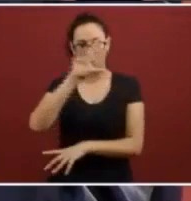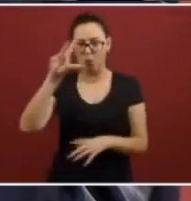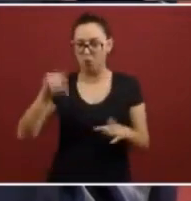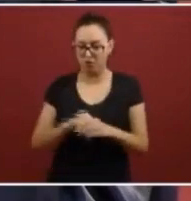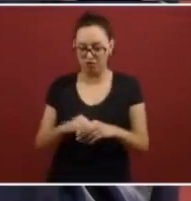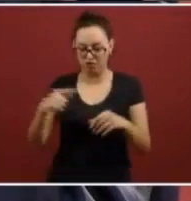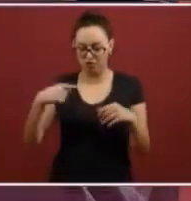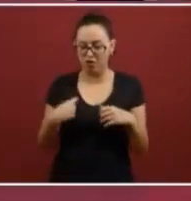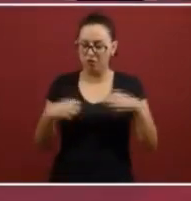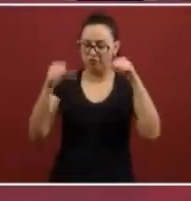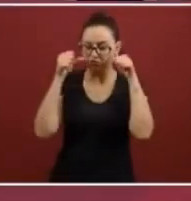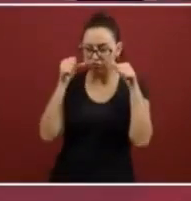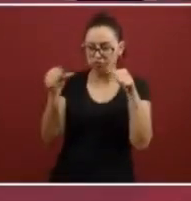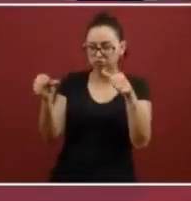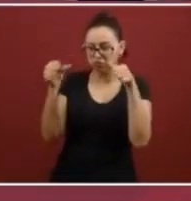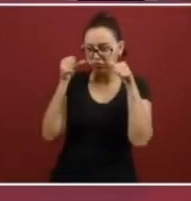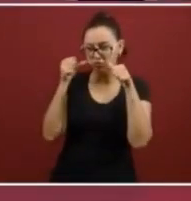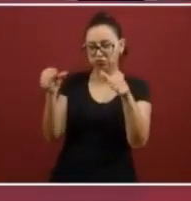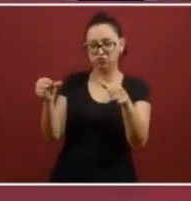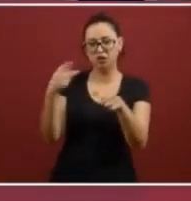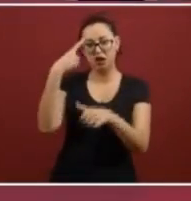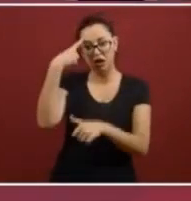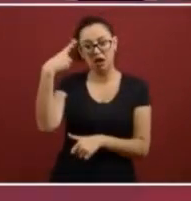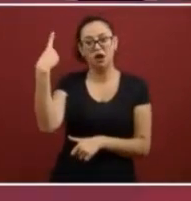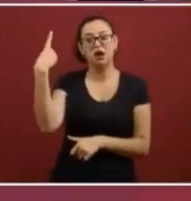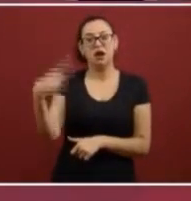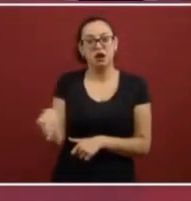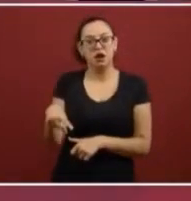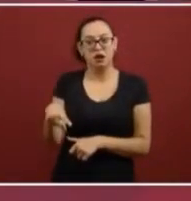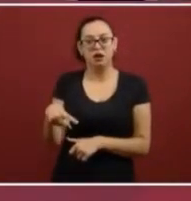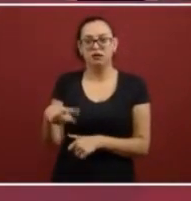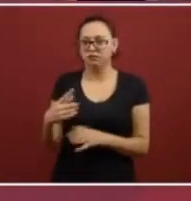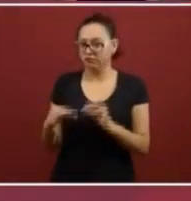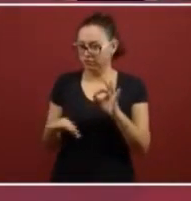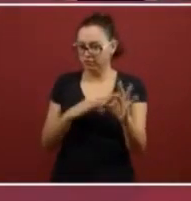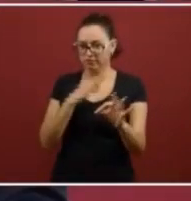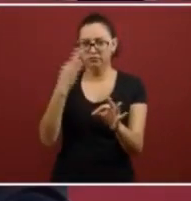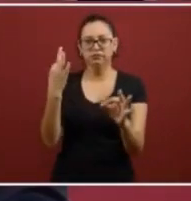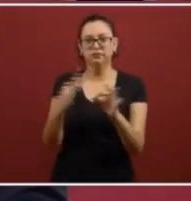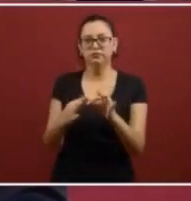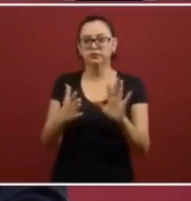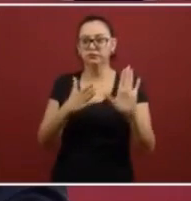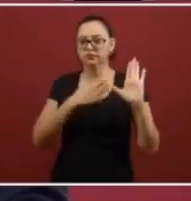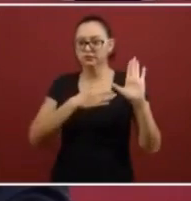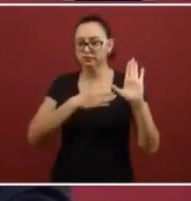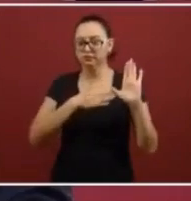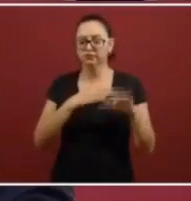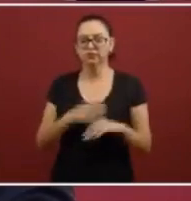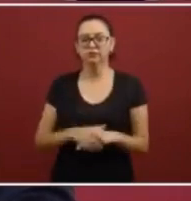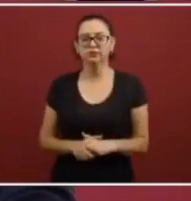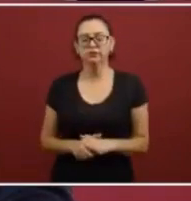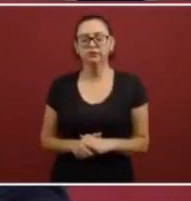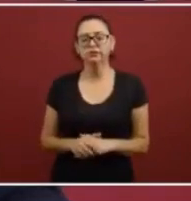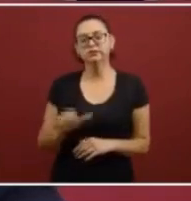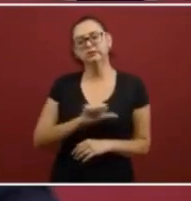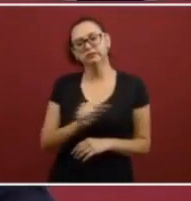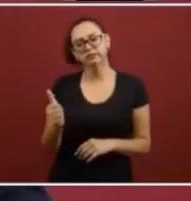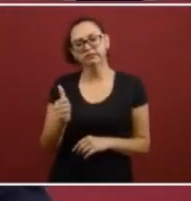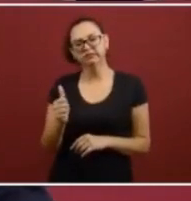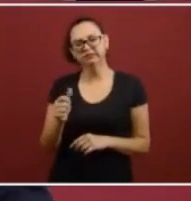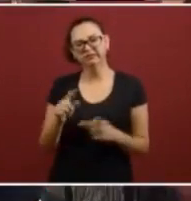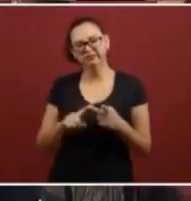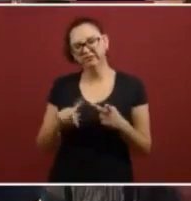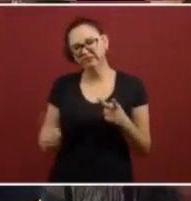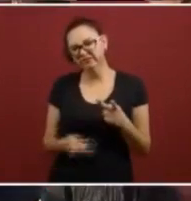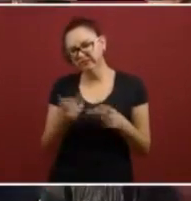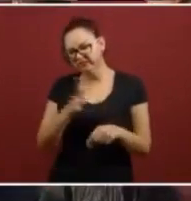right side of the law, pendiente we have to para, actually. No dejar de cumplir. So we con still ese have to comply with compromiso. all the things that they set Lo into otro que me place,